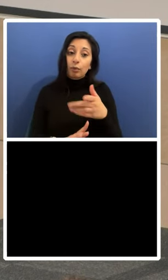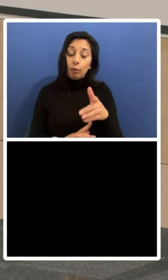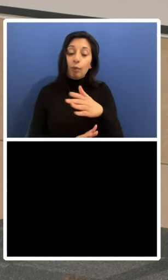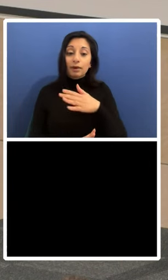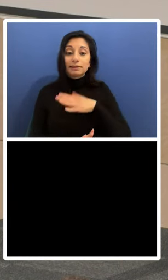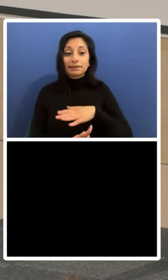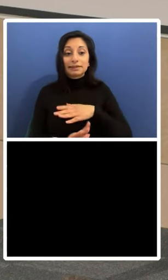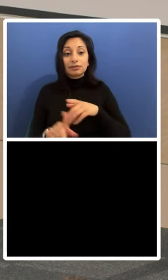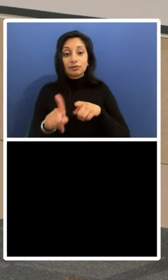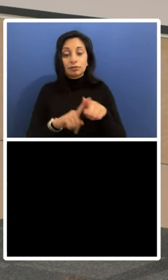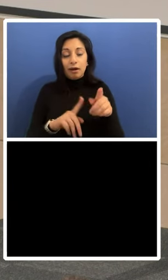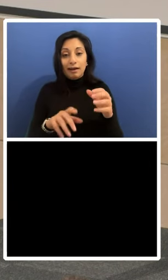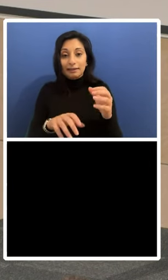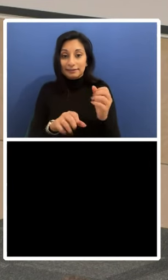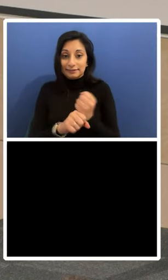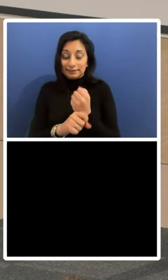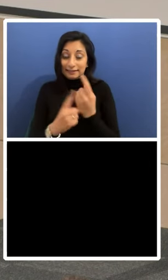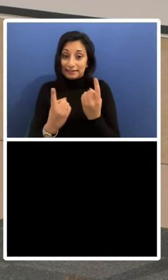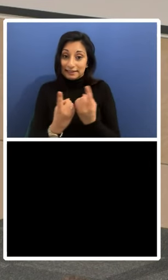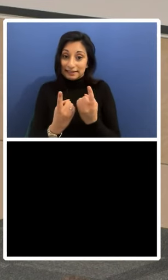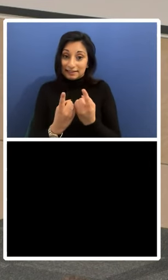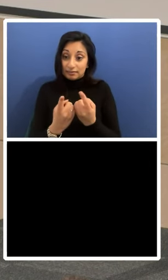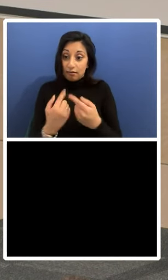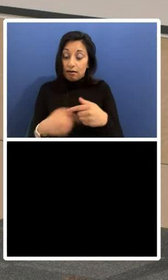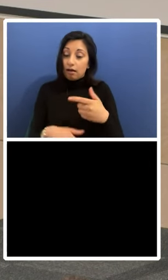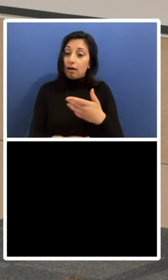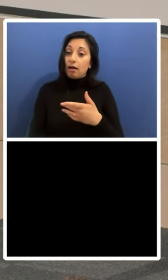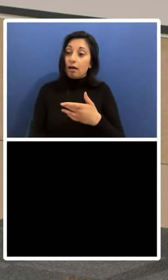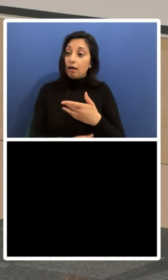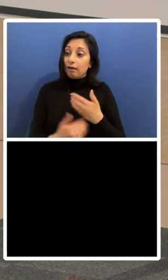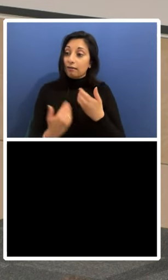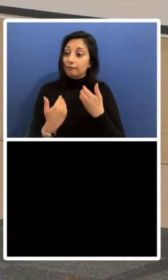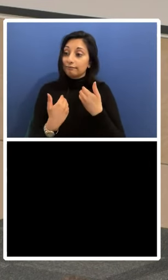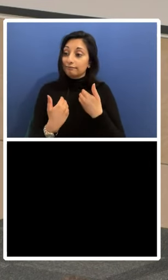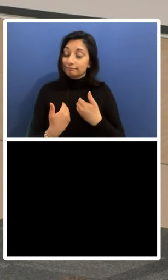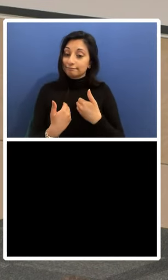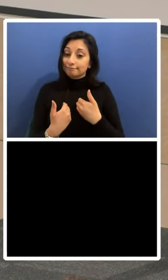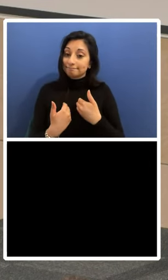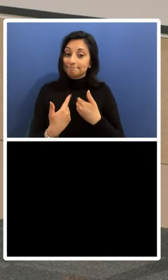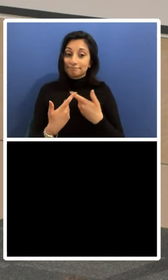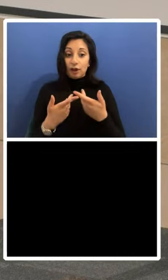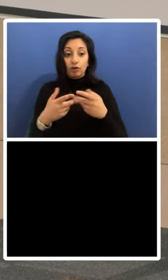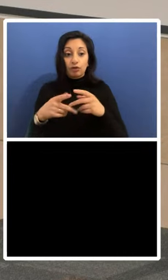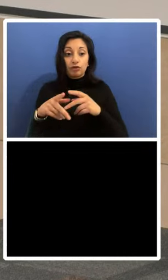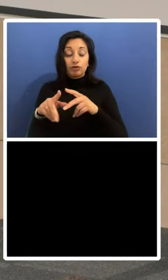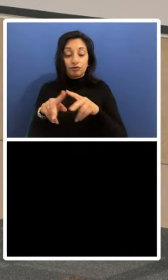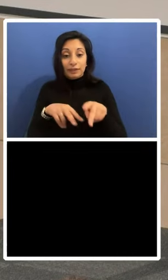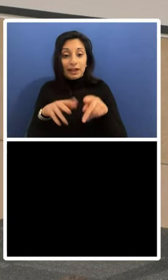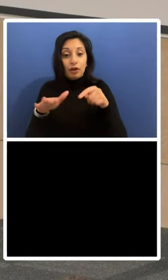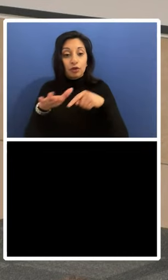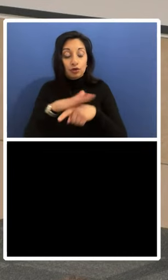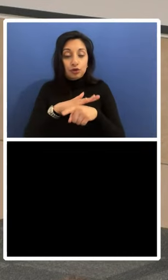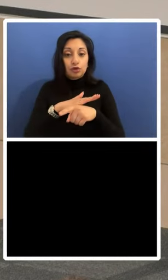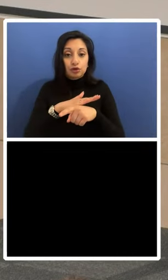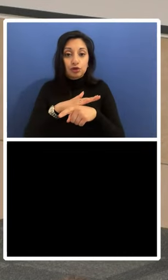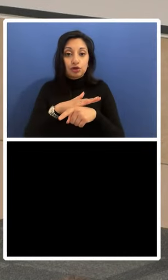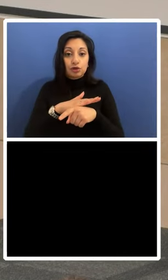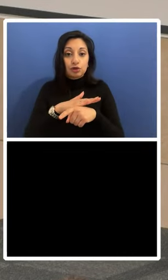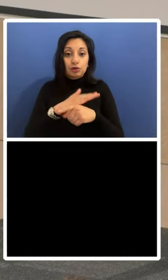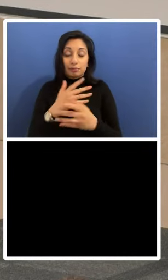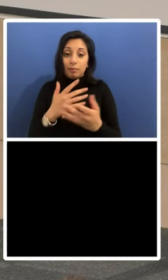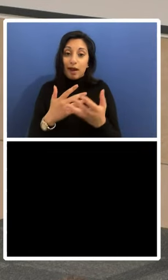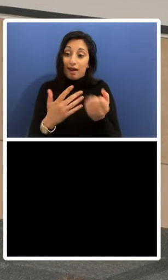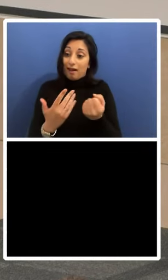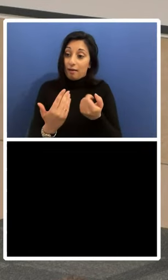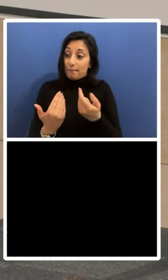I have a voice, and because I have because I'm financially capable to fund a YouTube channel and stuff like this, I have more responsibility. But I'm not the only one with responsibility.